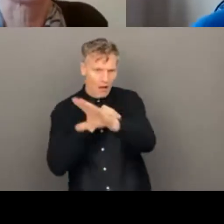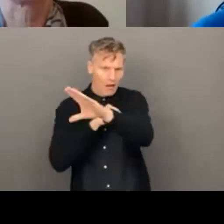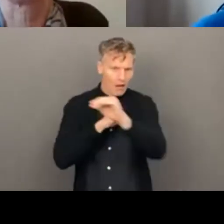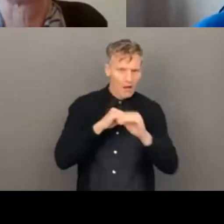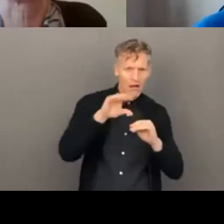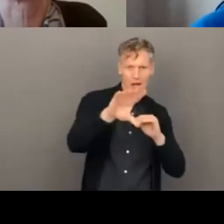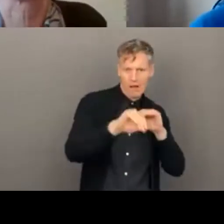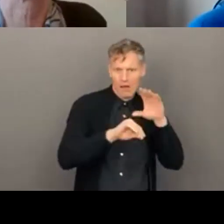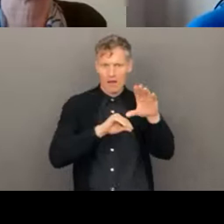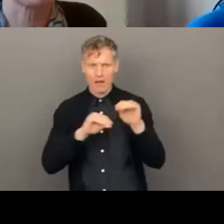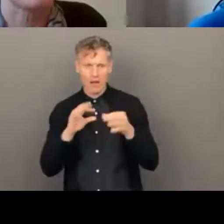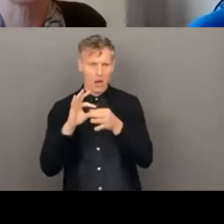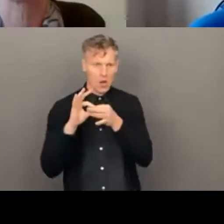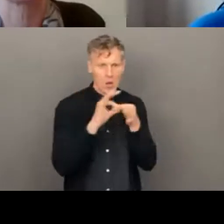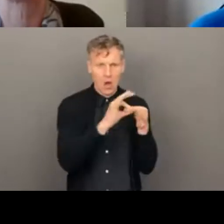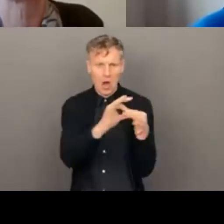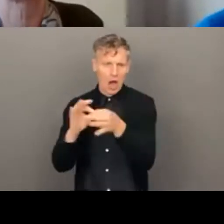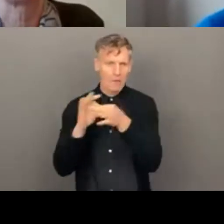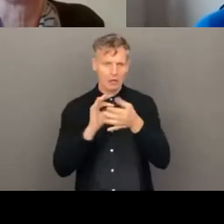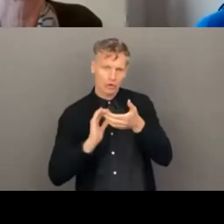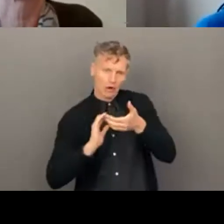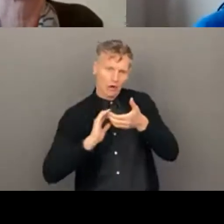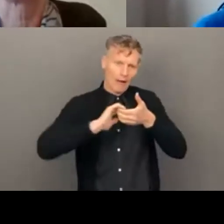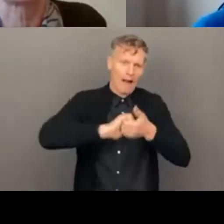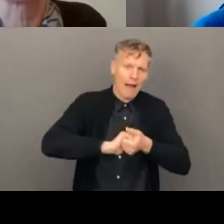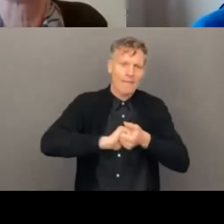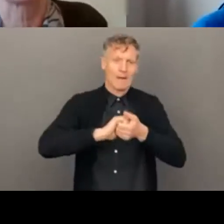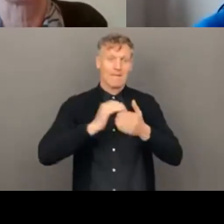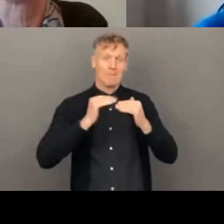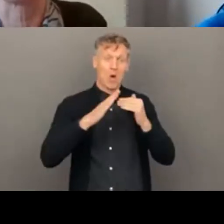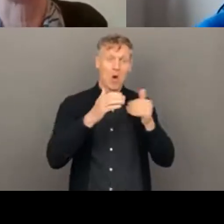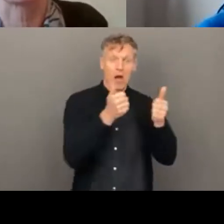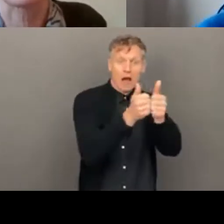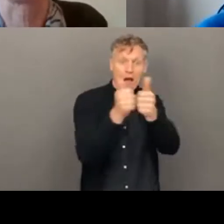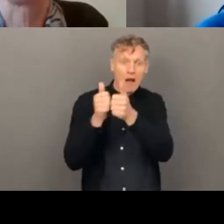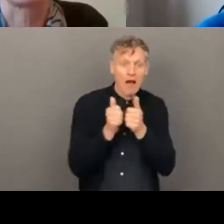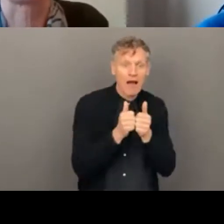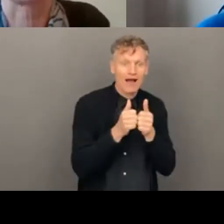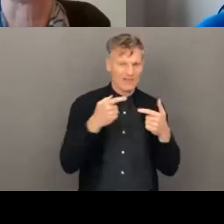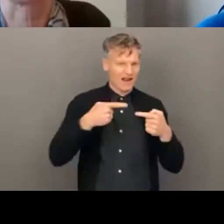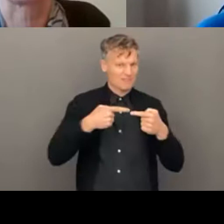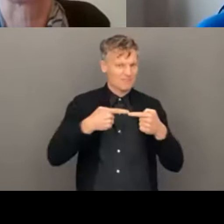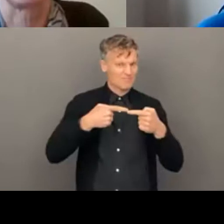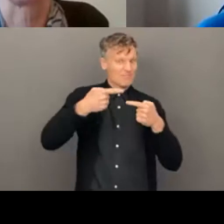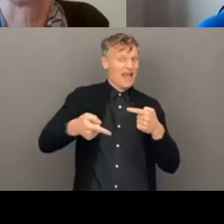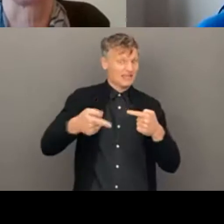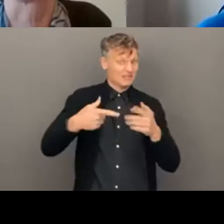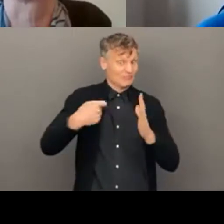and actually leading to further partnerships and disability inclusive projects. That has been